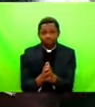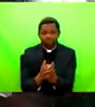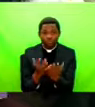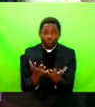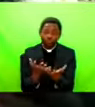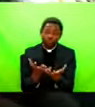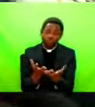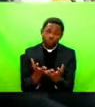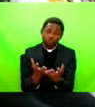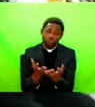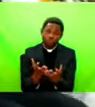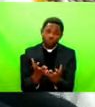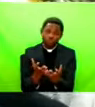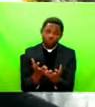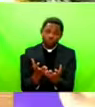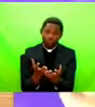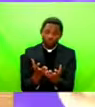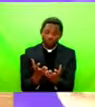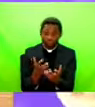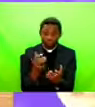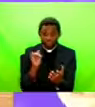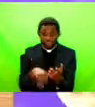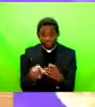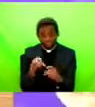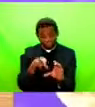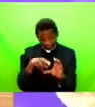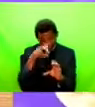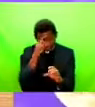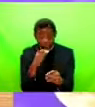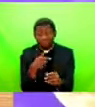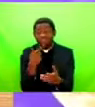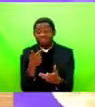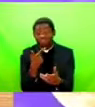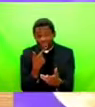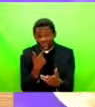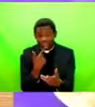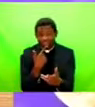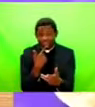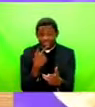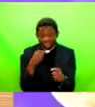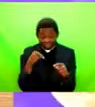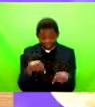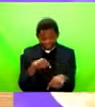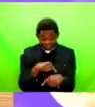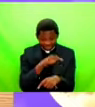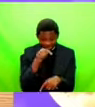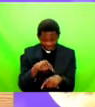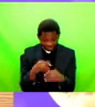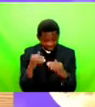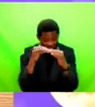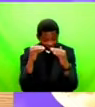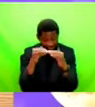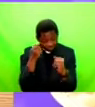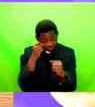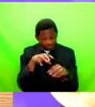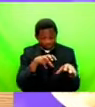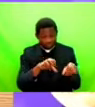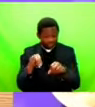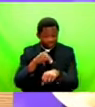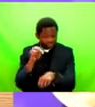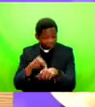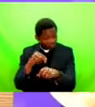request is as what the chairman has always been saying, that at this level of the possessing the nation's